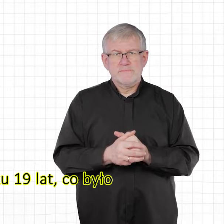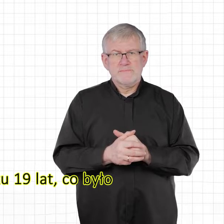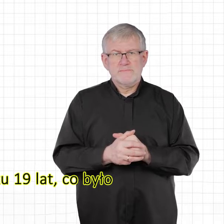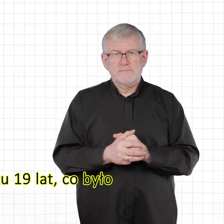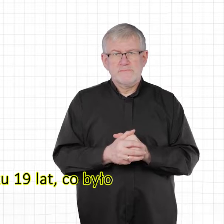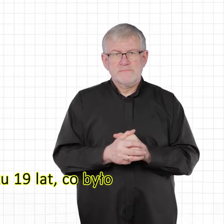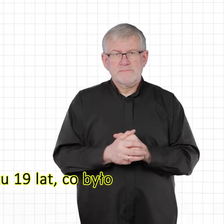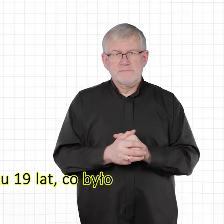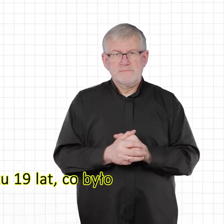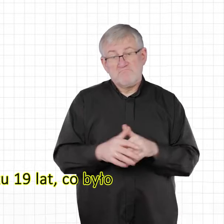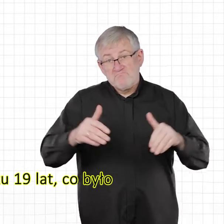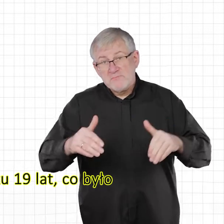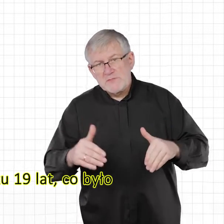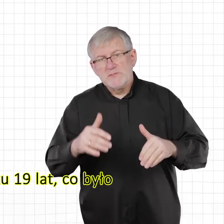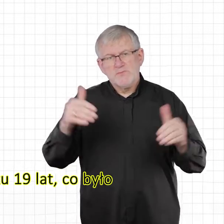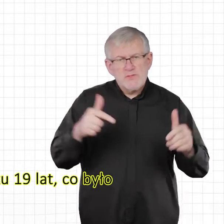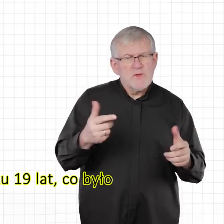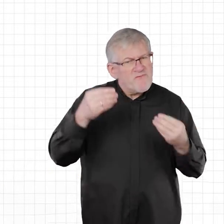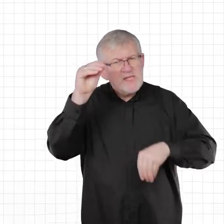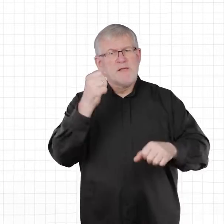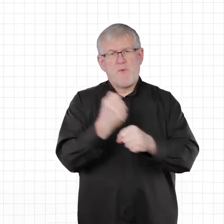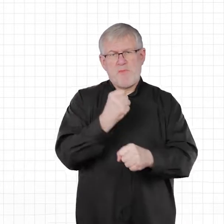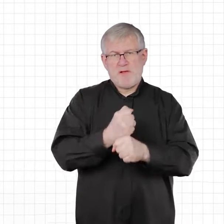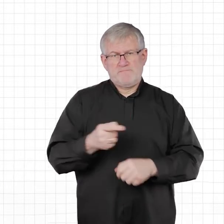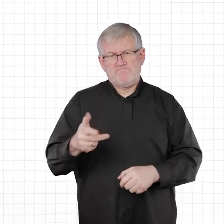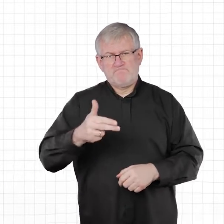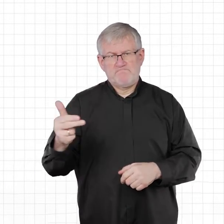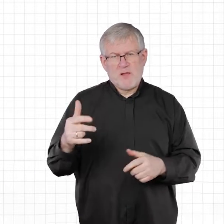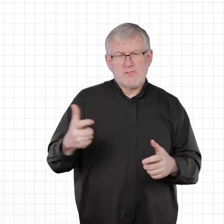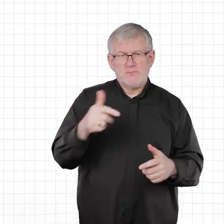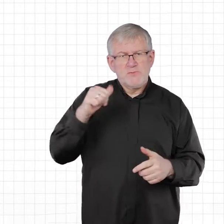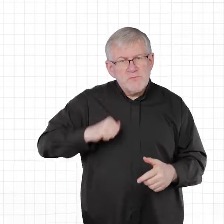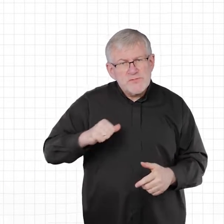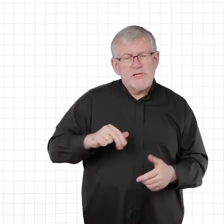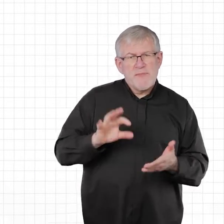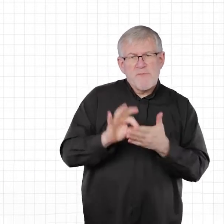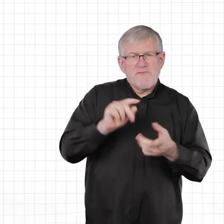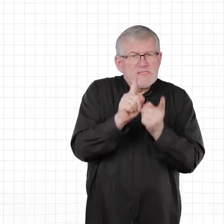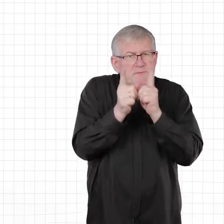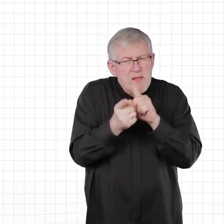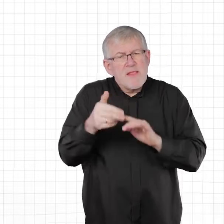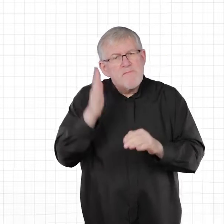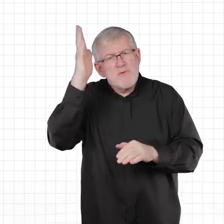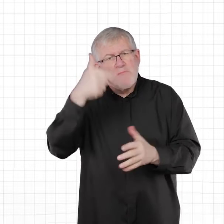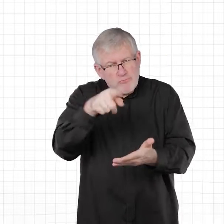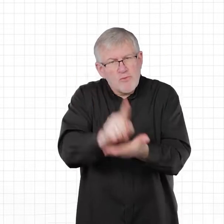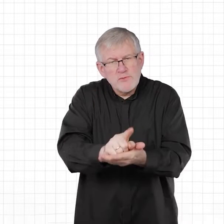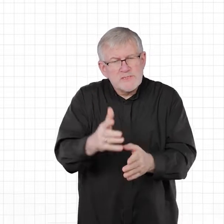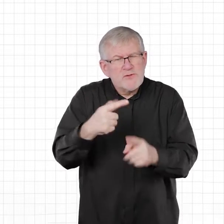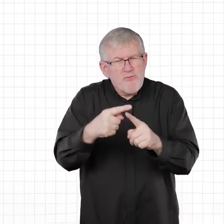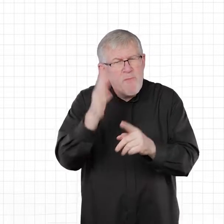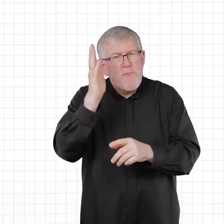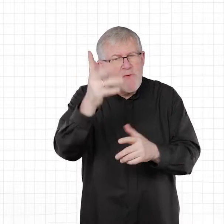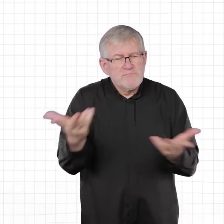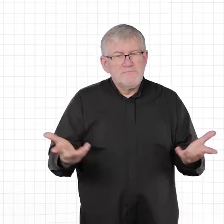was quite normal for her generation, got out of school and started to be a housewife. when I'm about